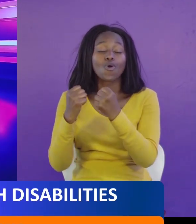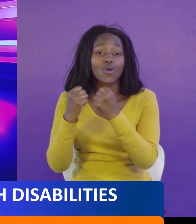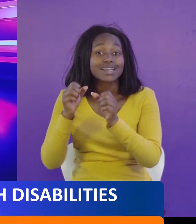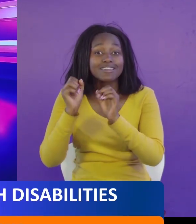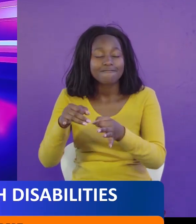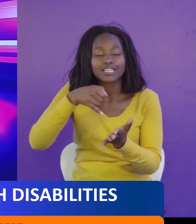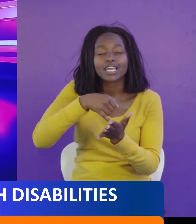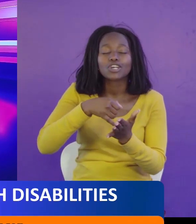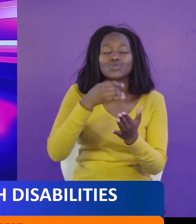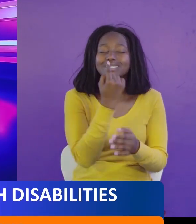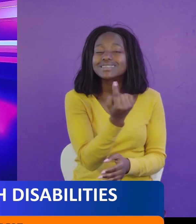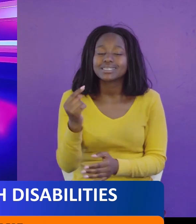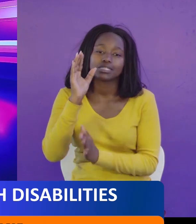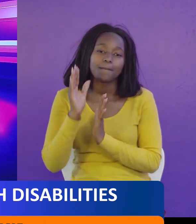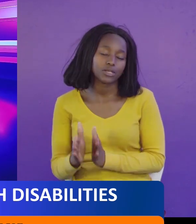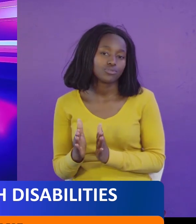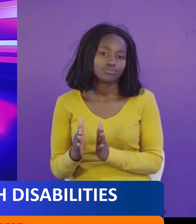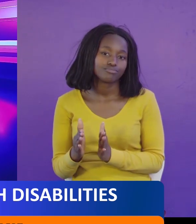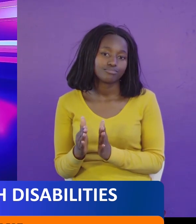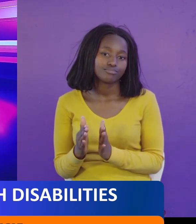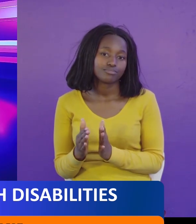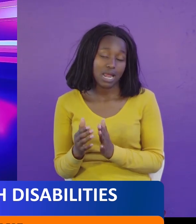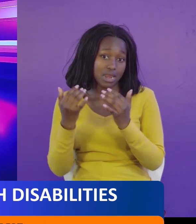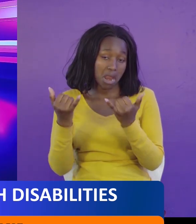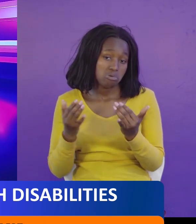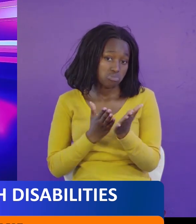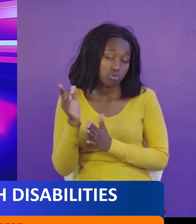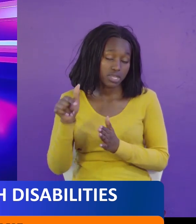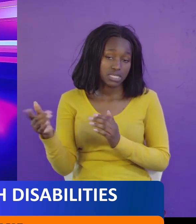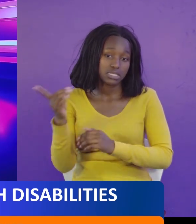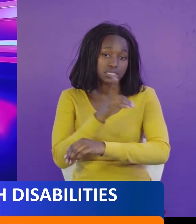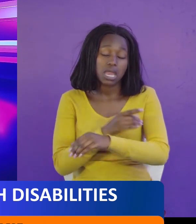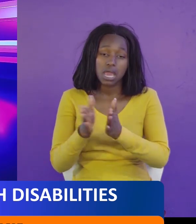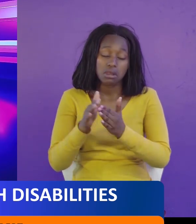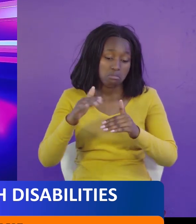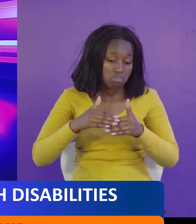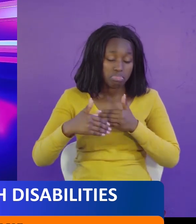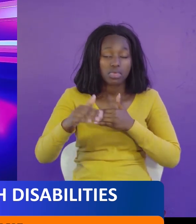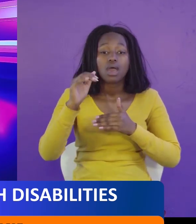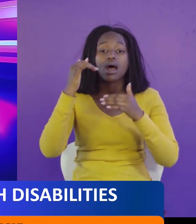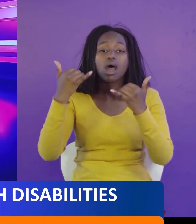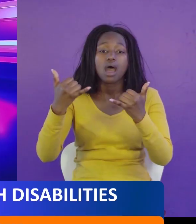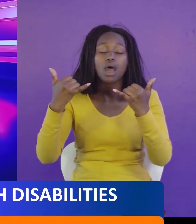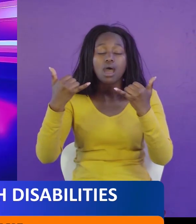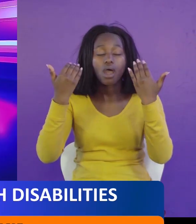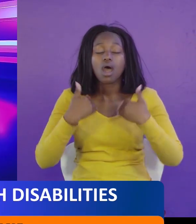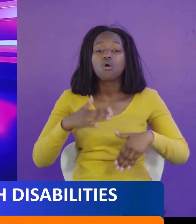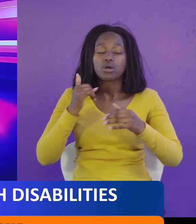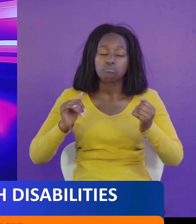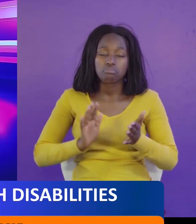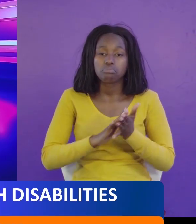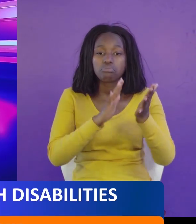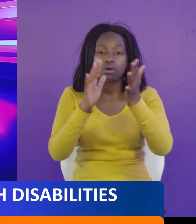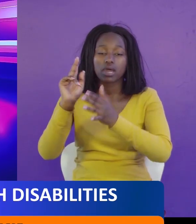every citizen. On Katiba Day and beyond, may we commit to a Kenya where no one is left